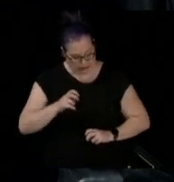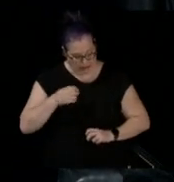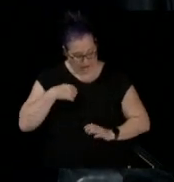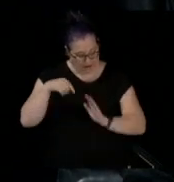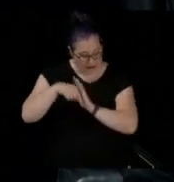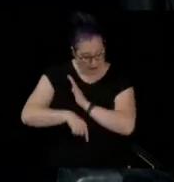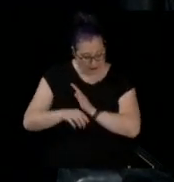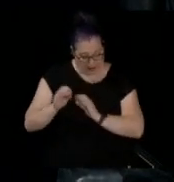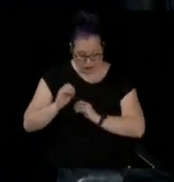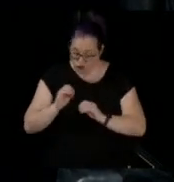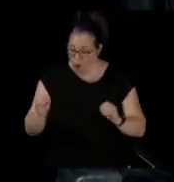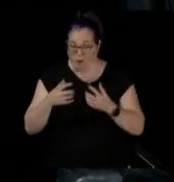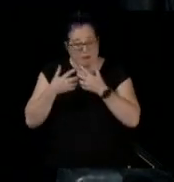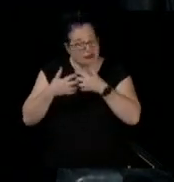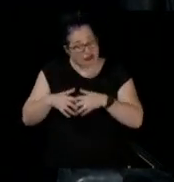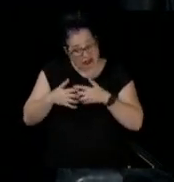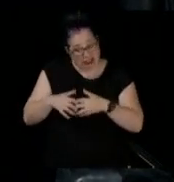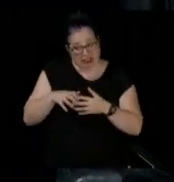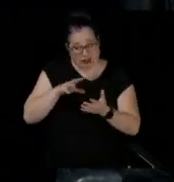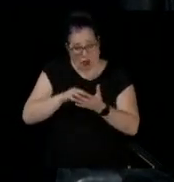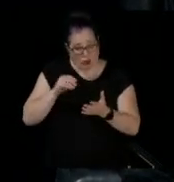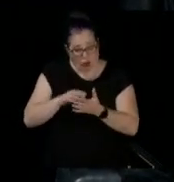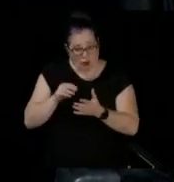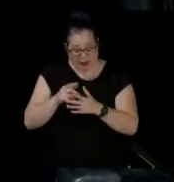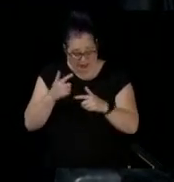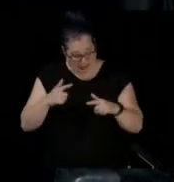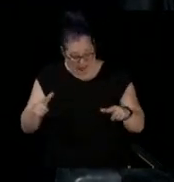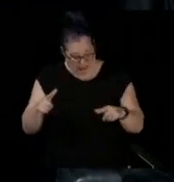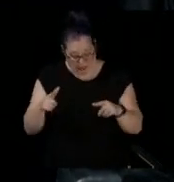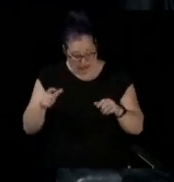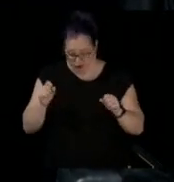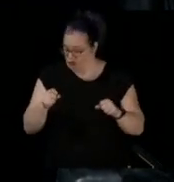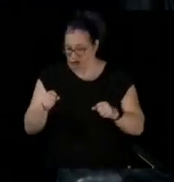of depths that no machine learning language model could possibly aggregate.